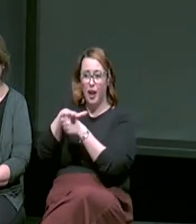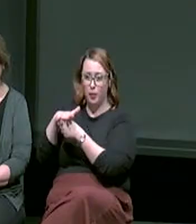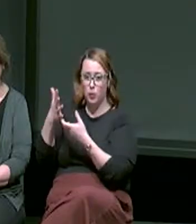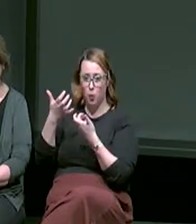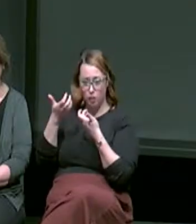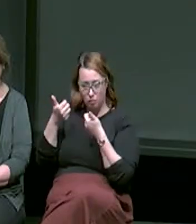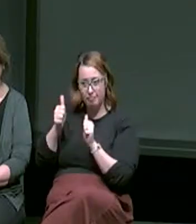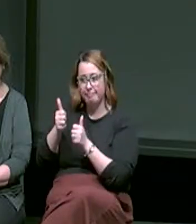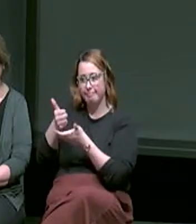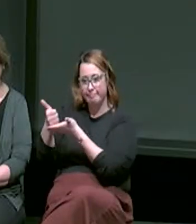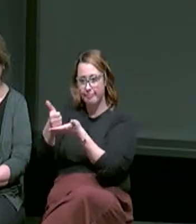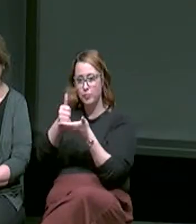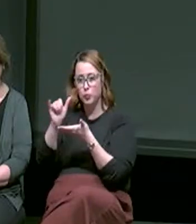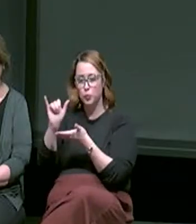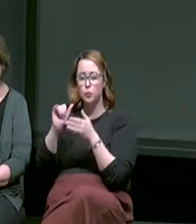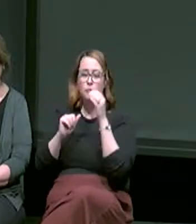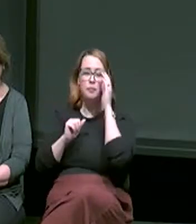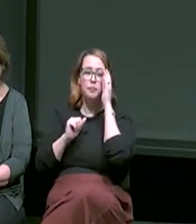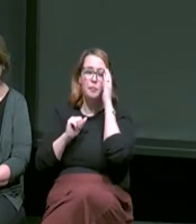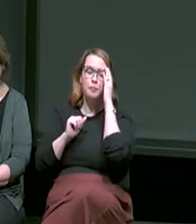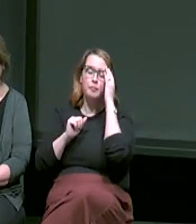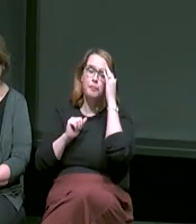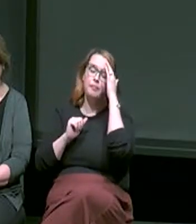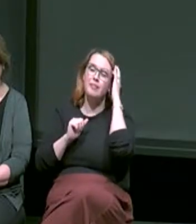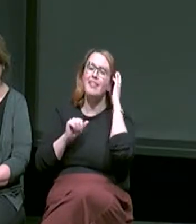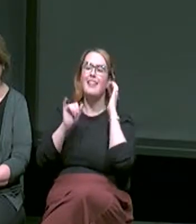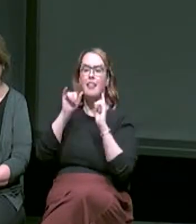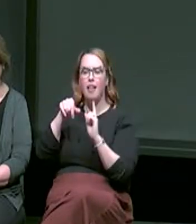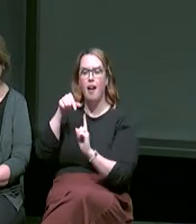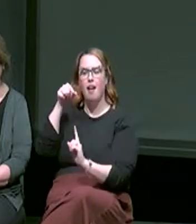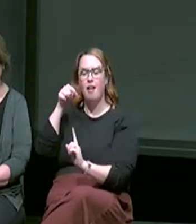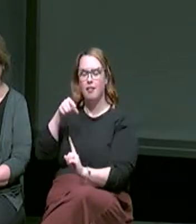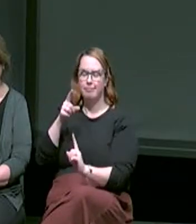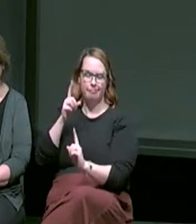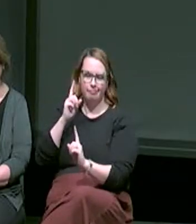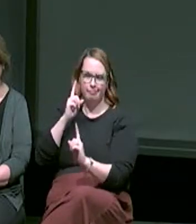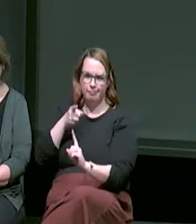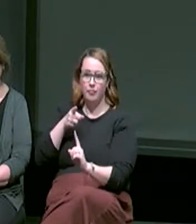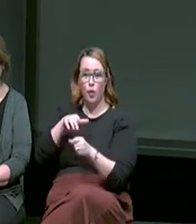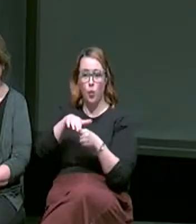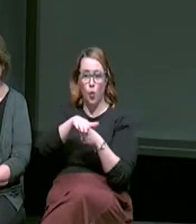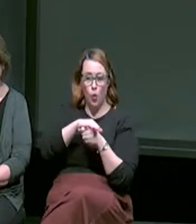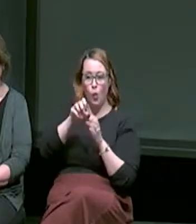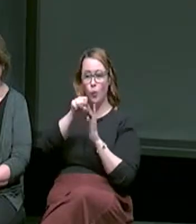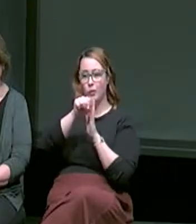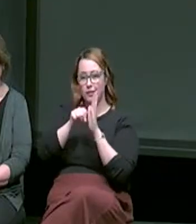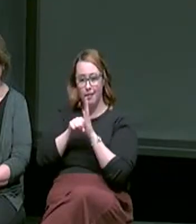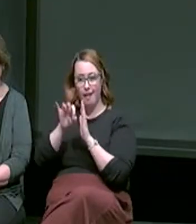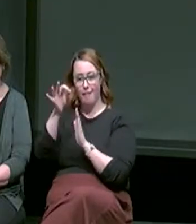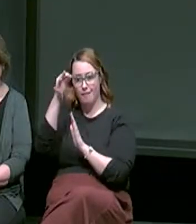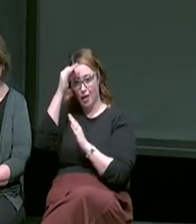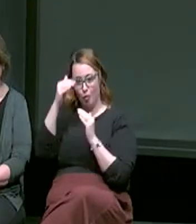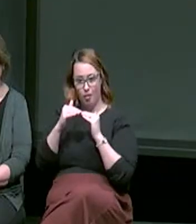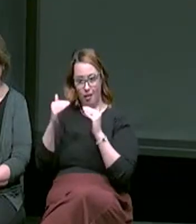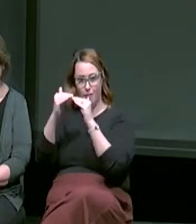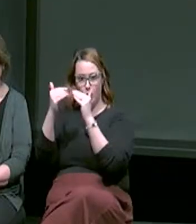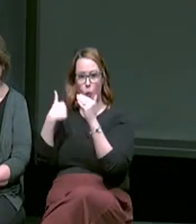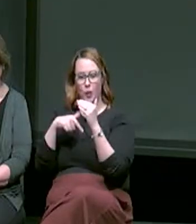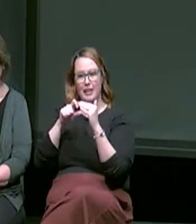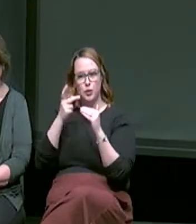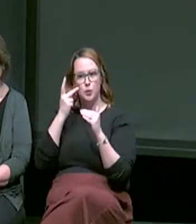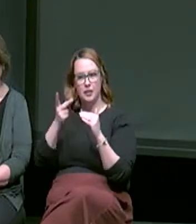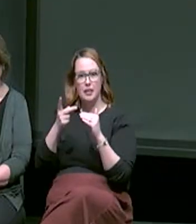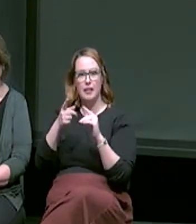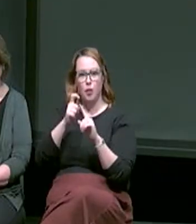areas. And so, you know, that is the spirit at the local, state, and federal level that we need to see